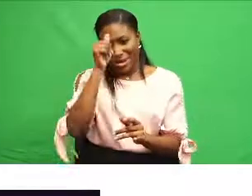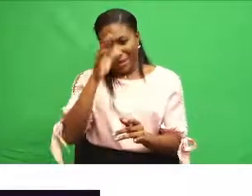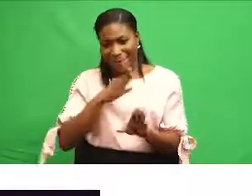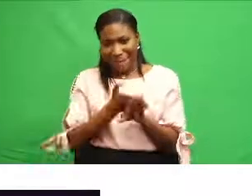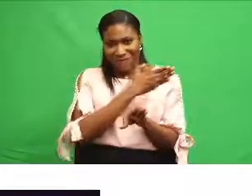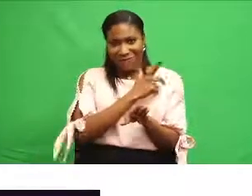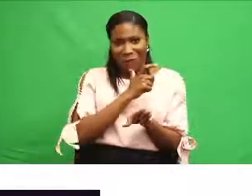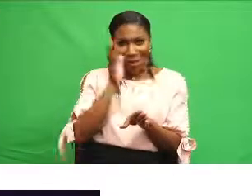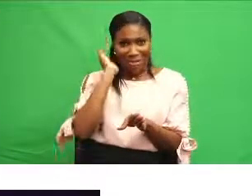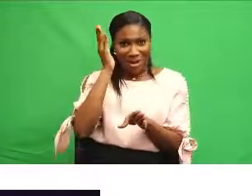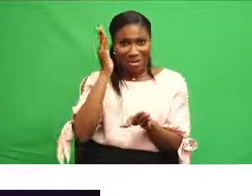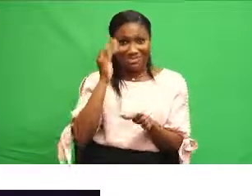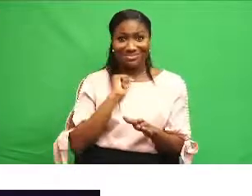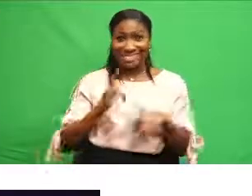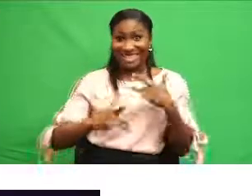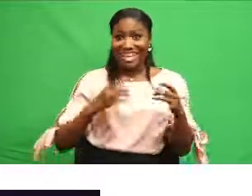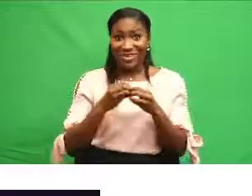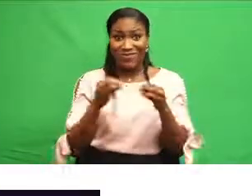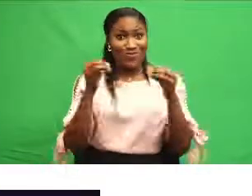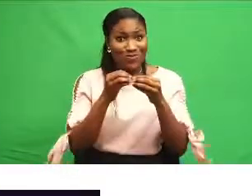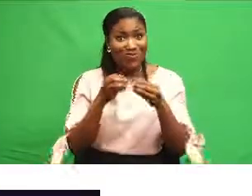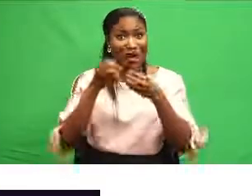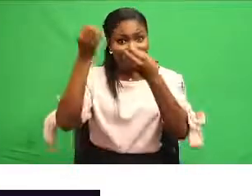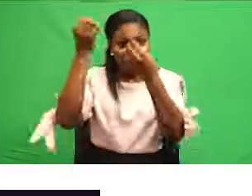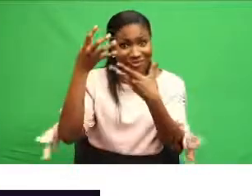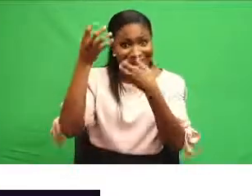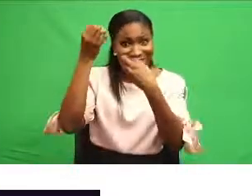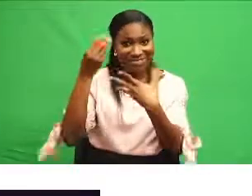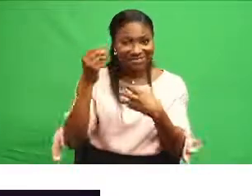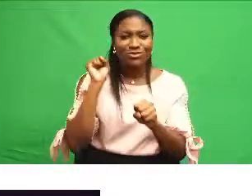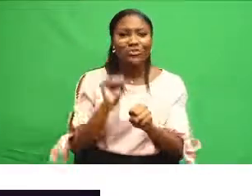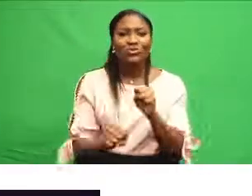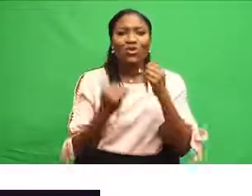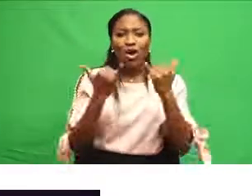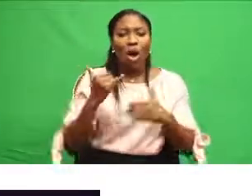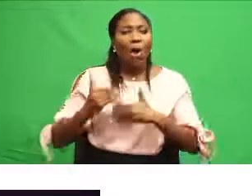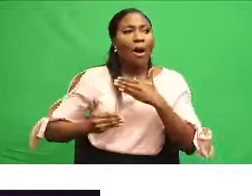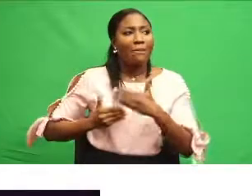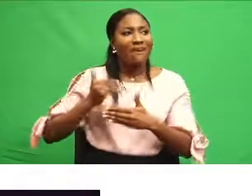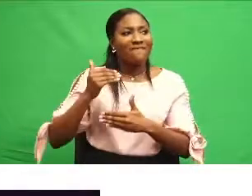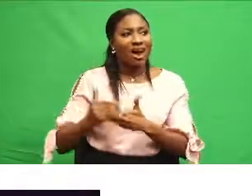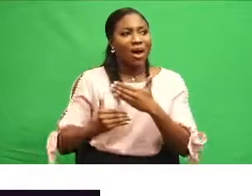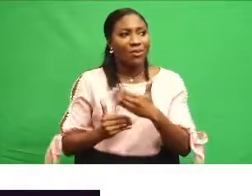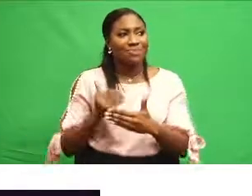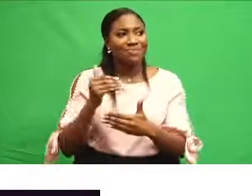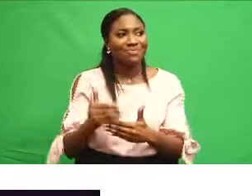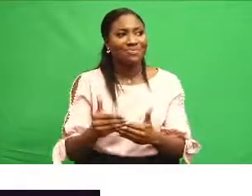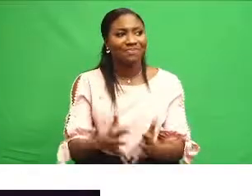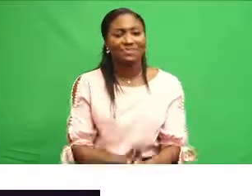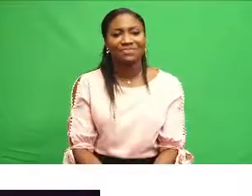we look forward to the rest of the day. So to just move forward as to what we're discussing about,